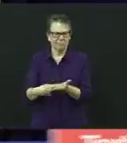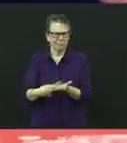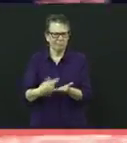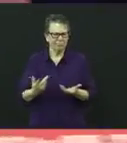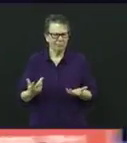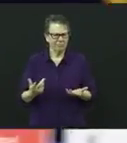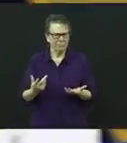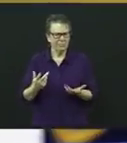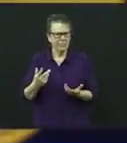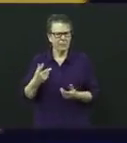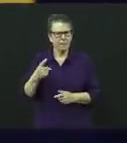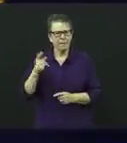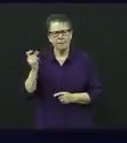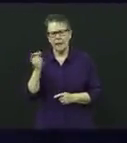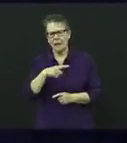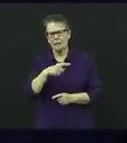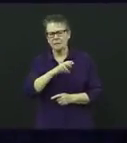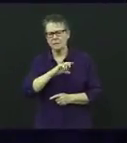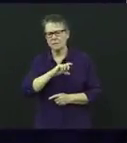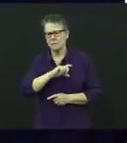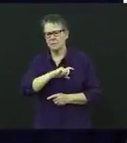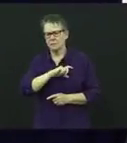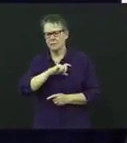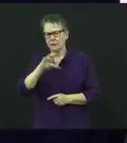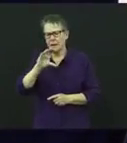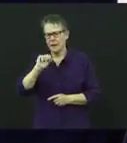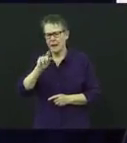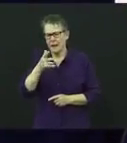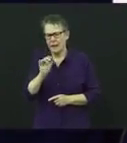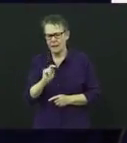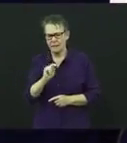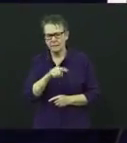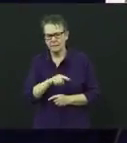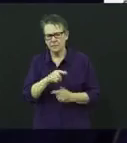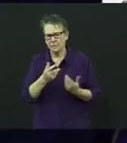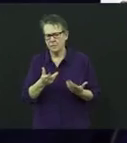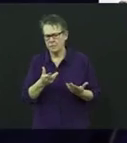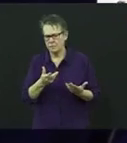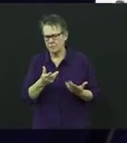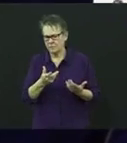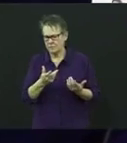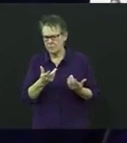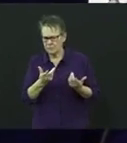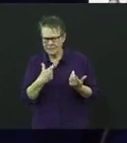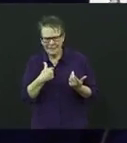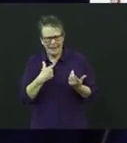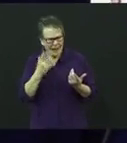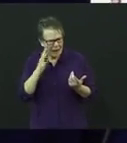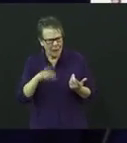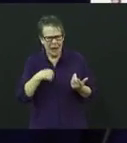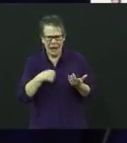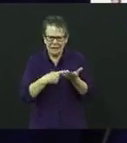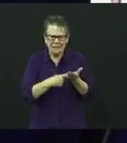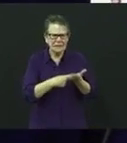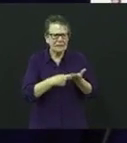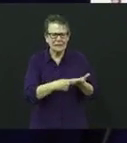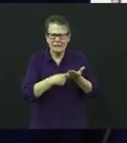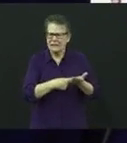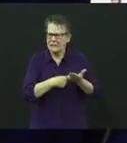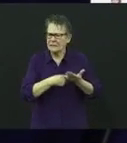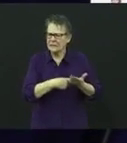on the phone every day with Commissioner Johnson and to Commissioner Persichilli, just phenomenal passion. Yesterday we were on with her, the